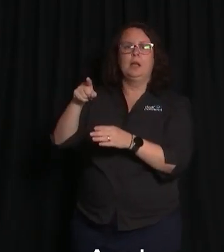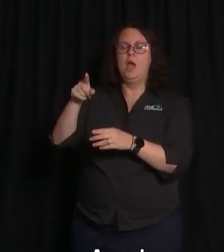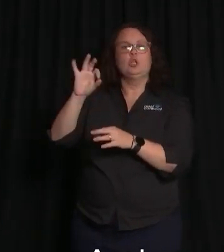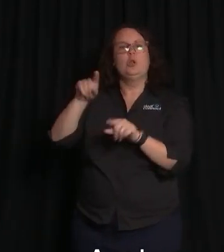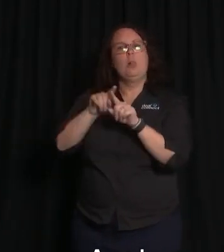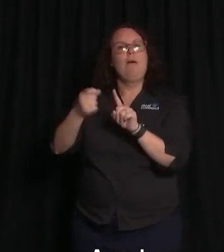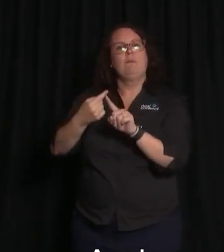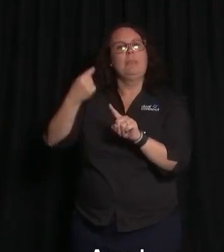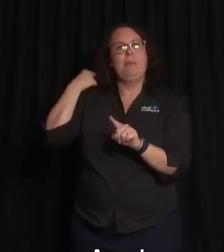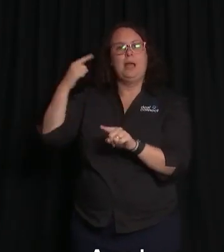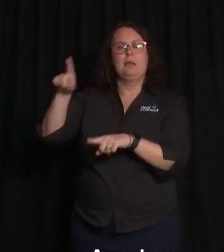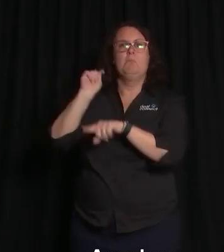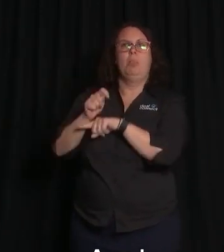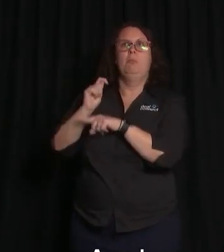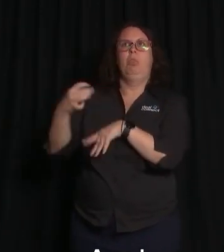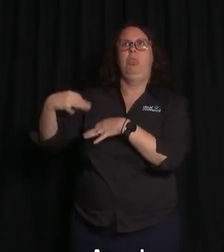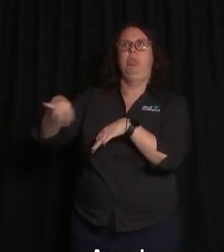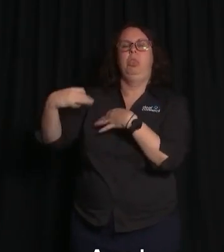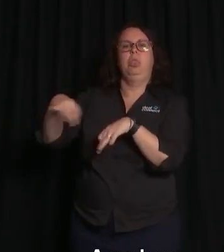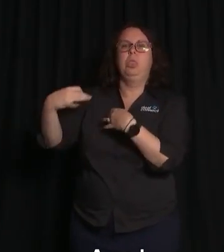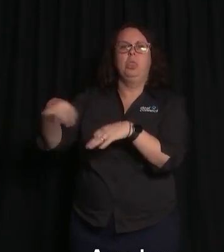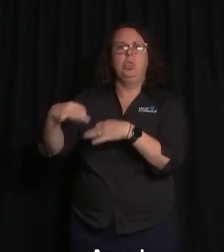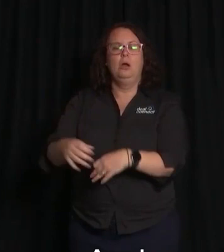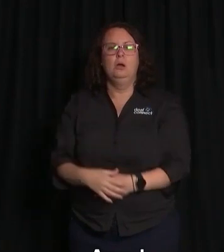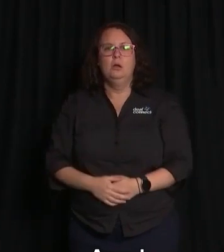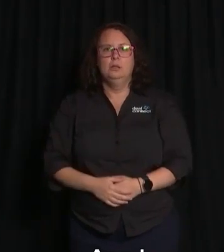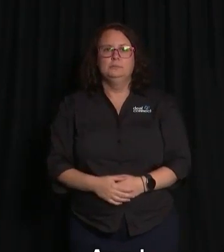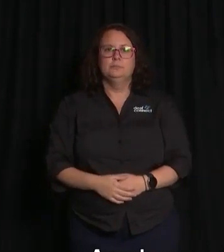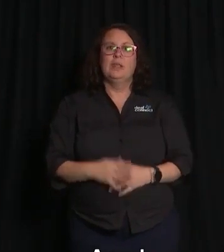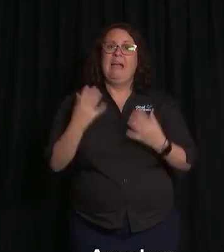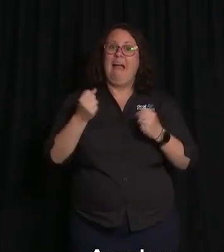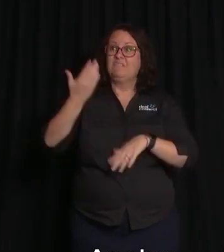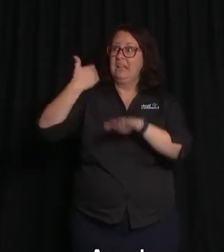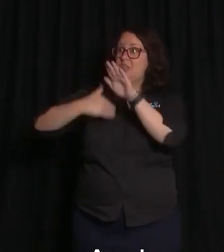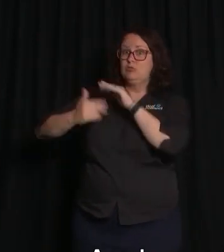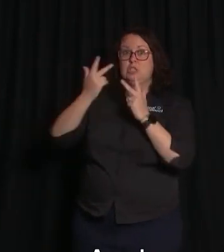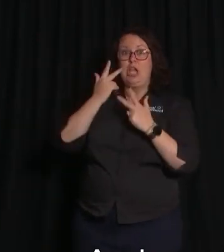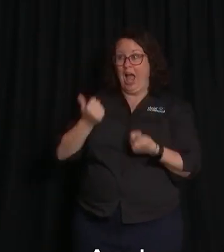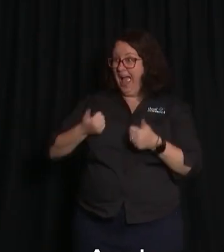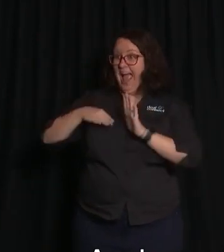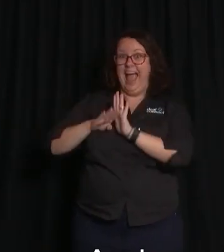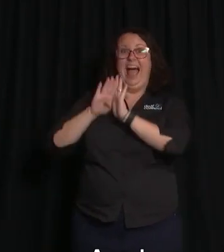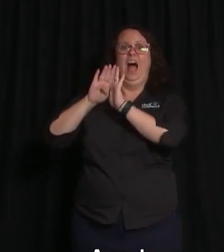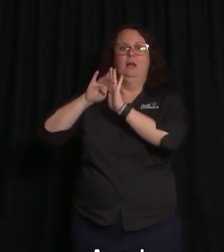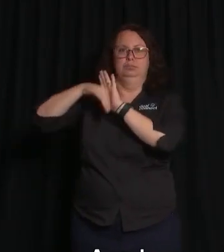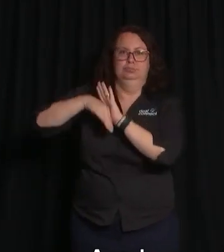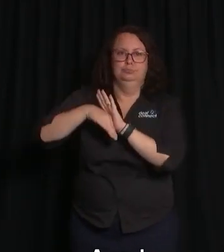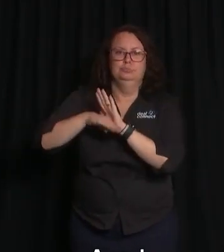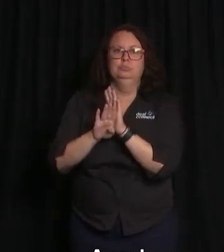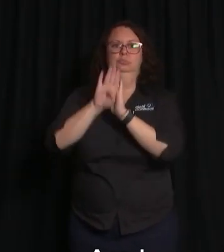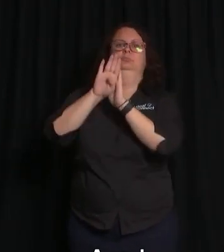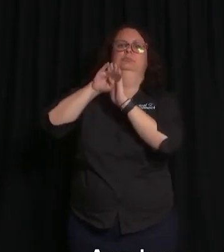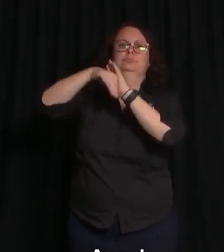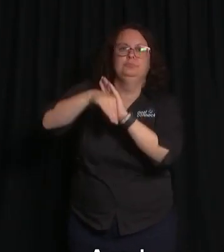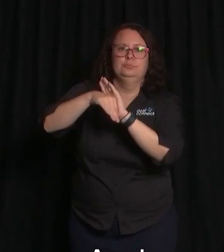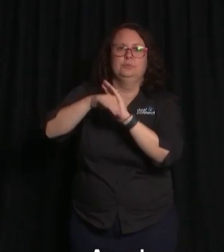past. The twists and turns of histories have demonstrated time and time again that the arc of progress is not linear. It can sometimes